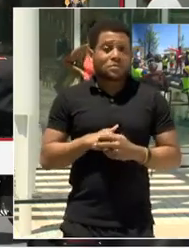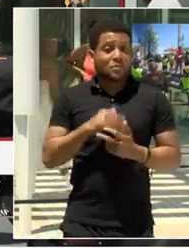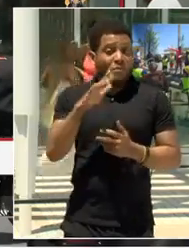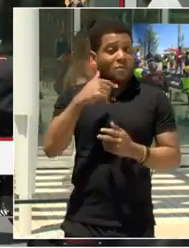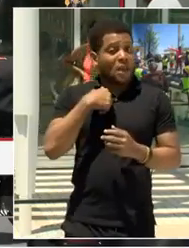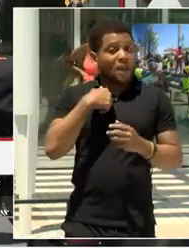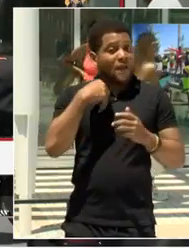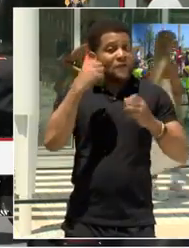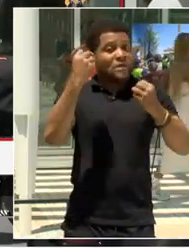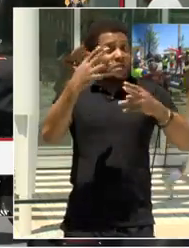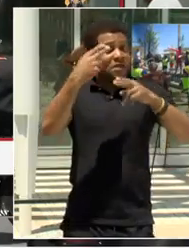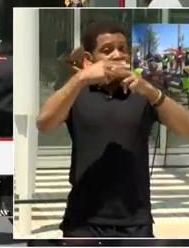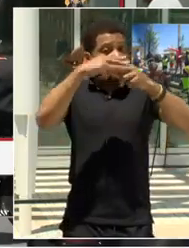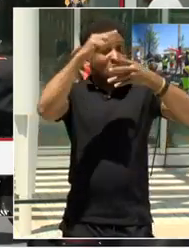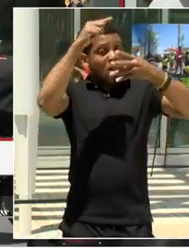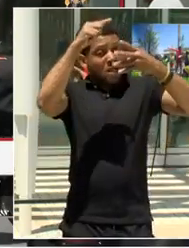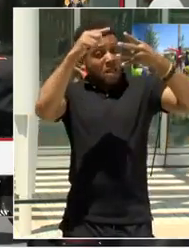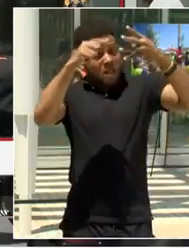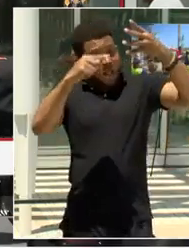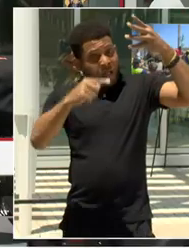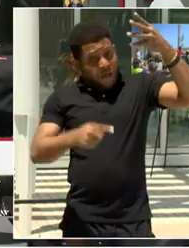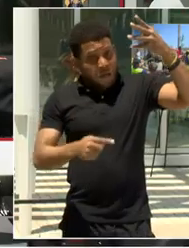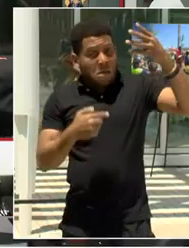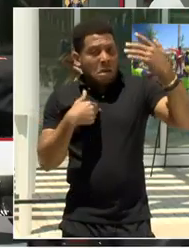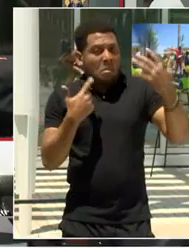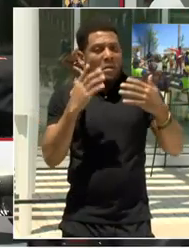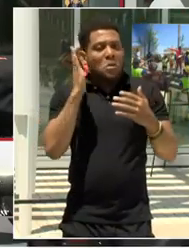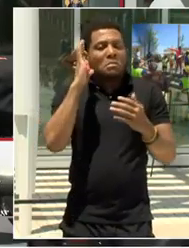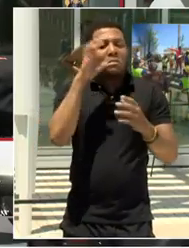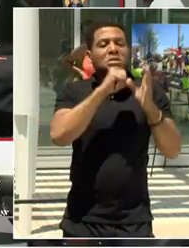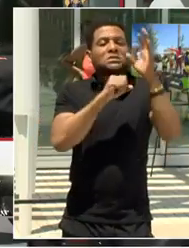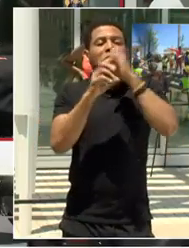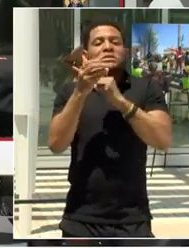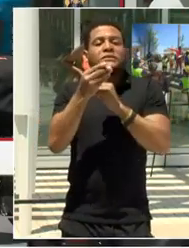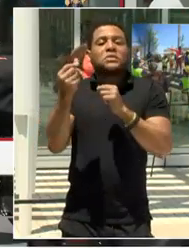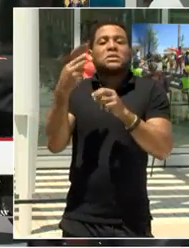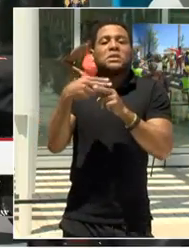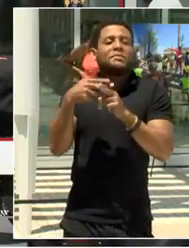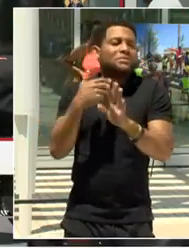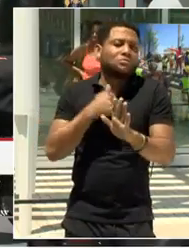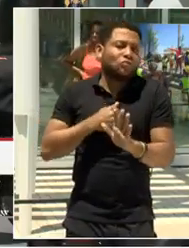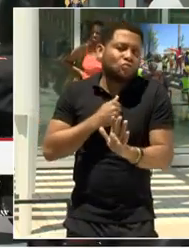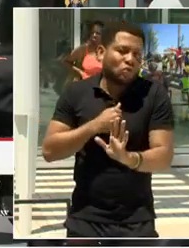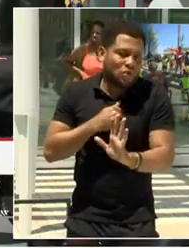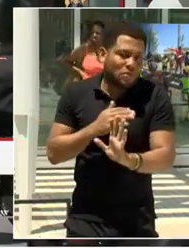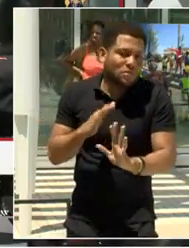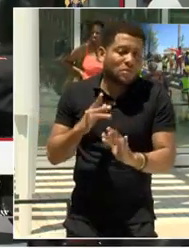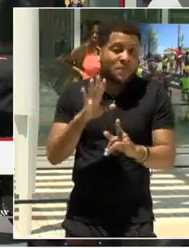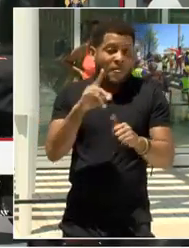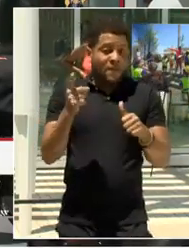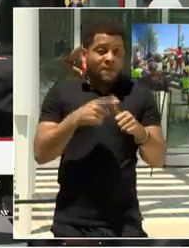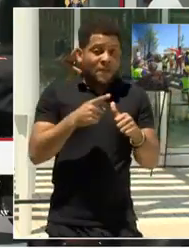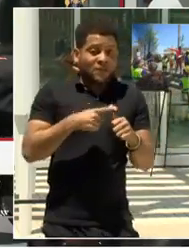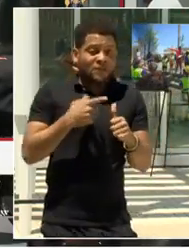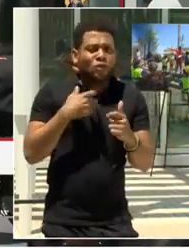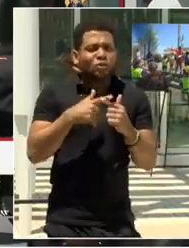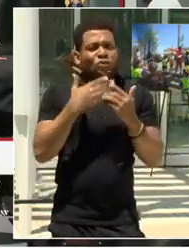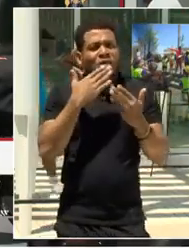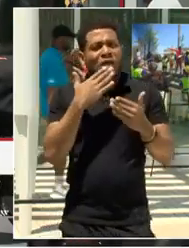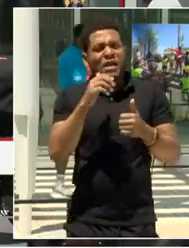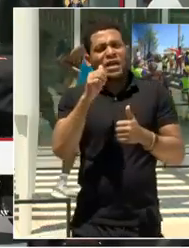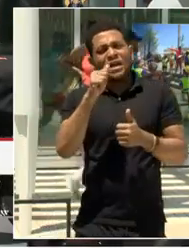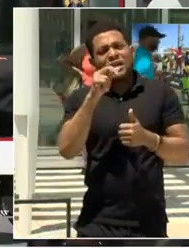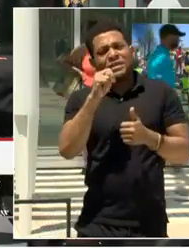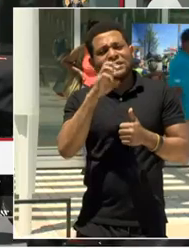me, but one of the people who have already spoken today, and that is former Commissioner Diane Barnes. Let's give Diane Barnes a round of applause.